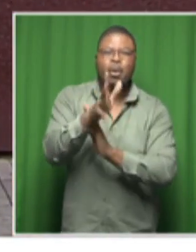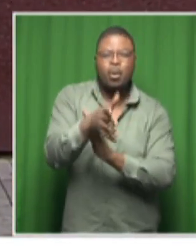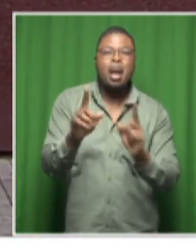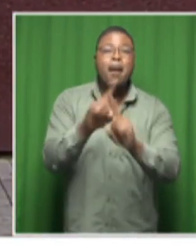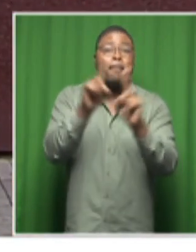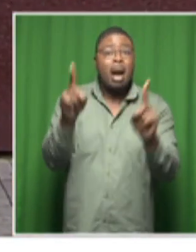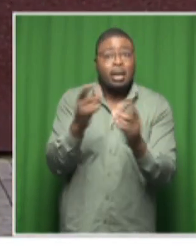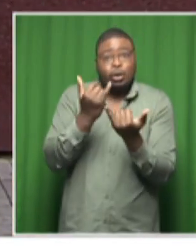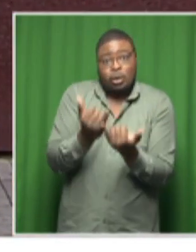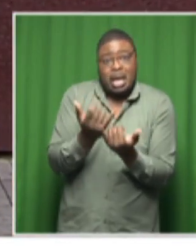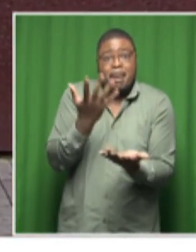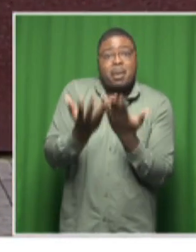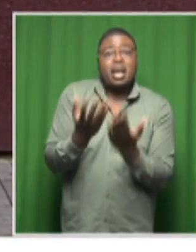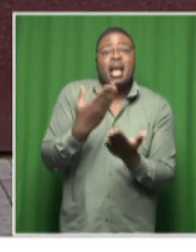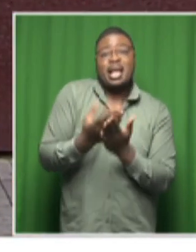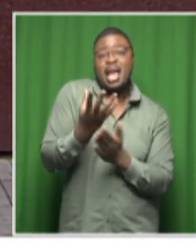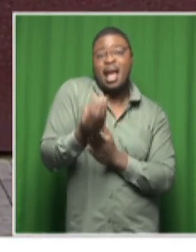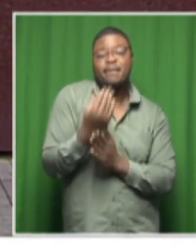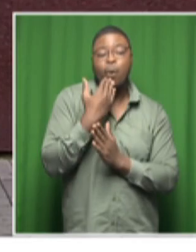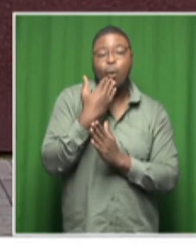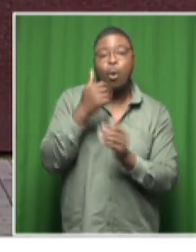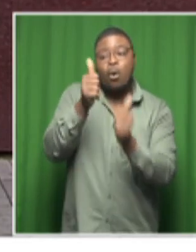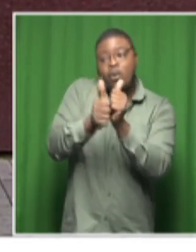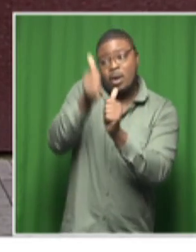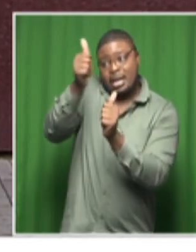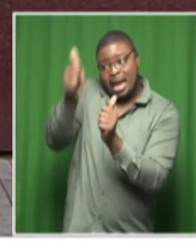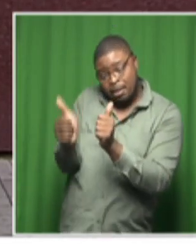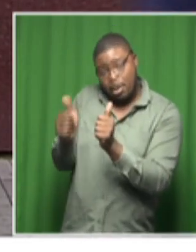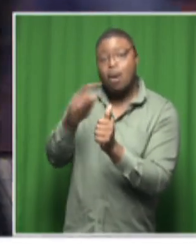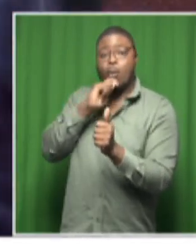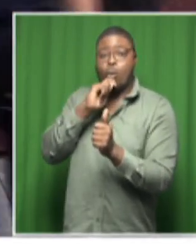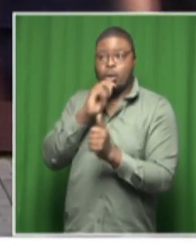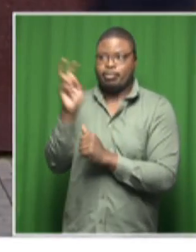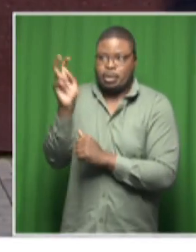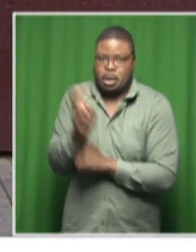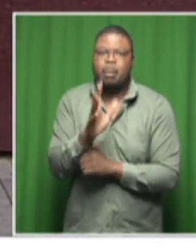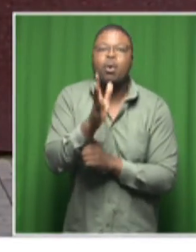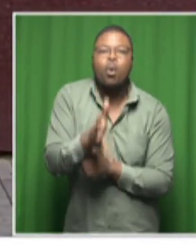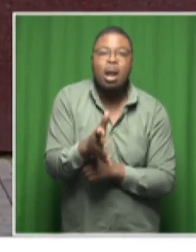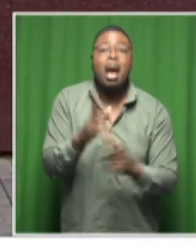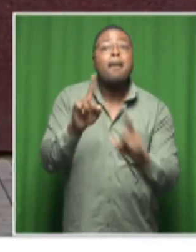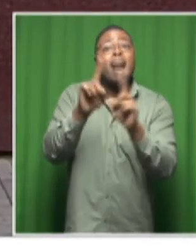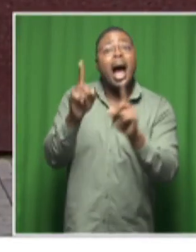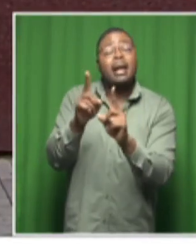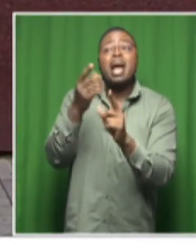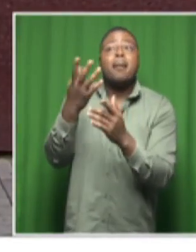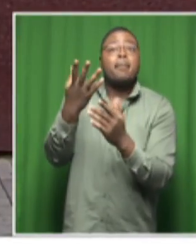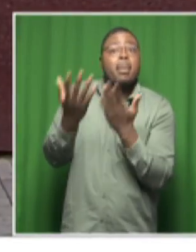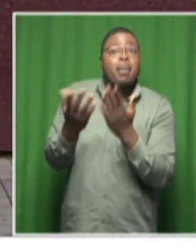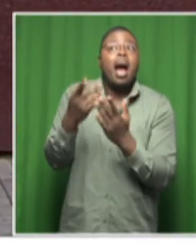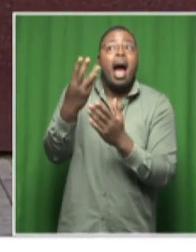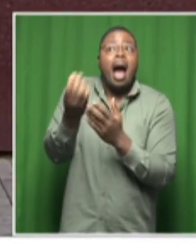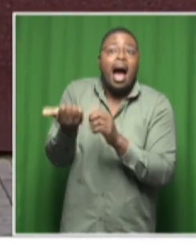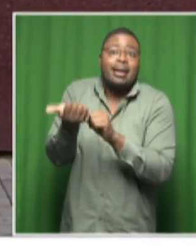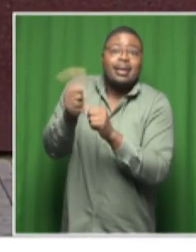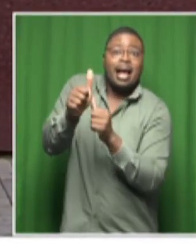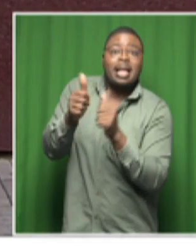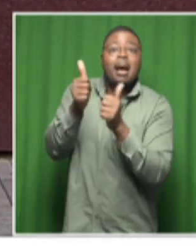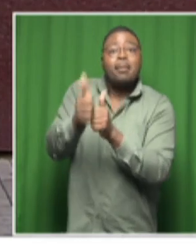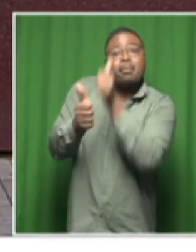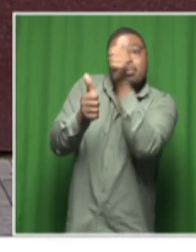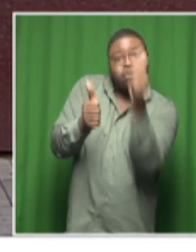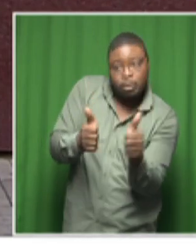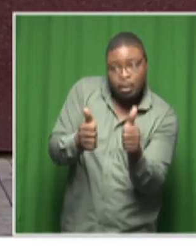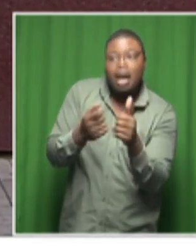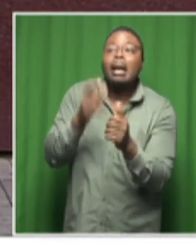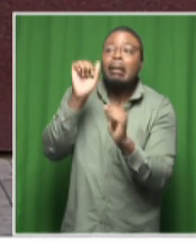a neighbour who will take the stand this morning. One of the neighbours who might have heard or even seen what was taking place on